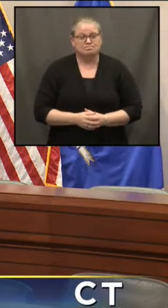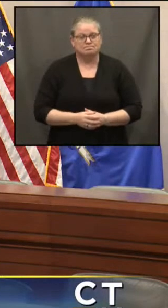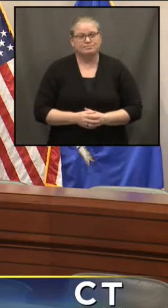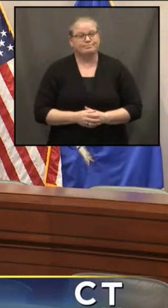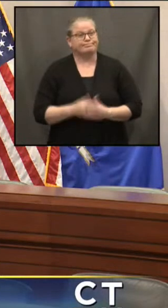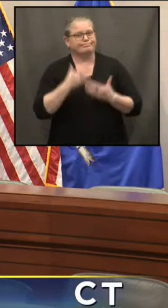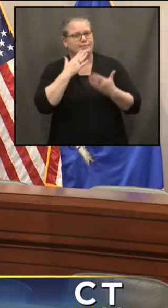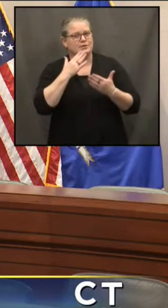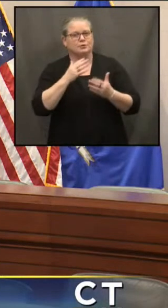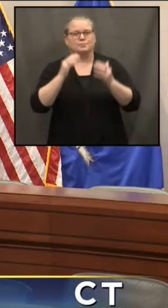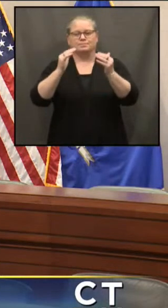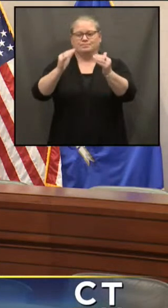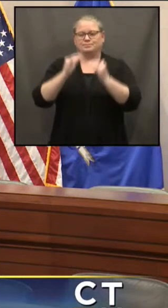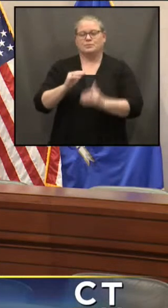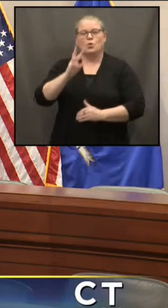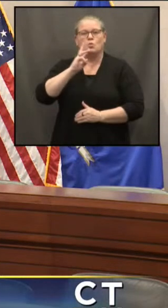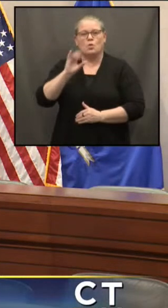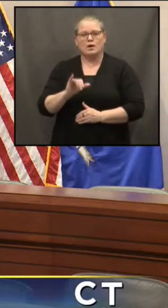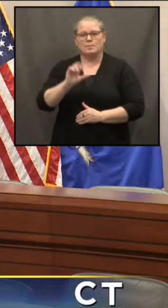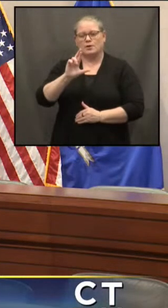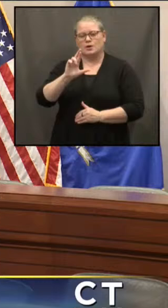The Waterbury Republican American.